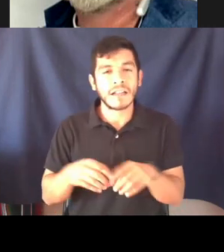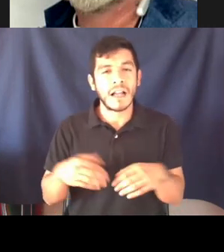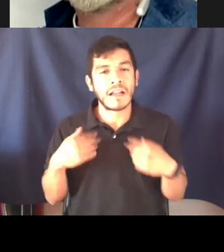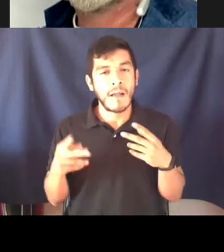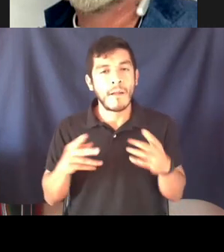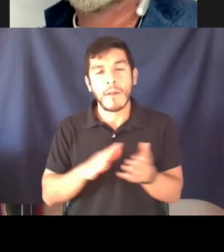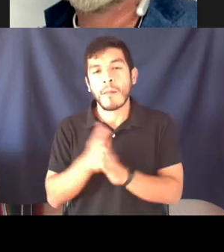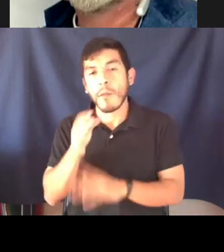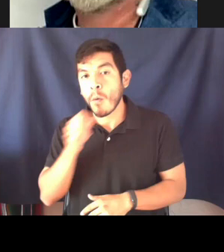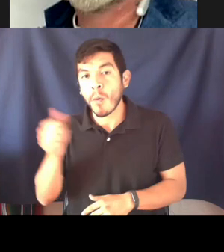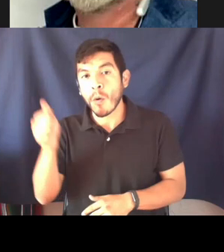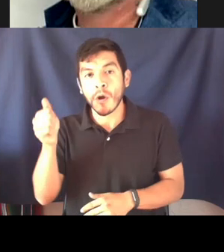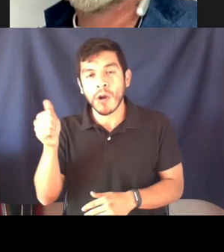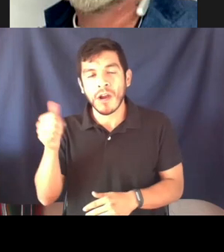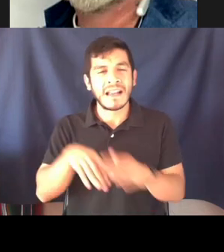trouble, right?